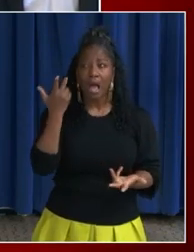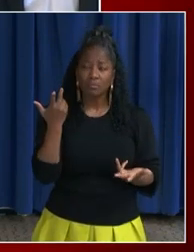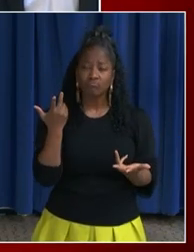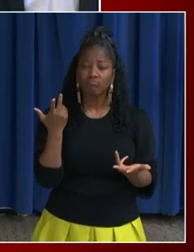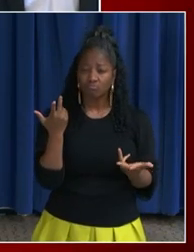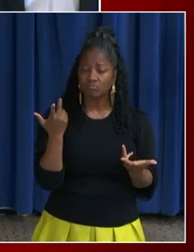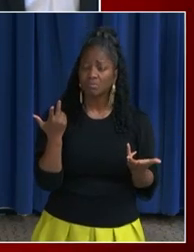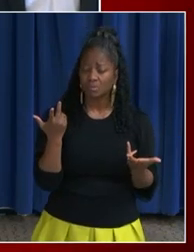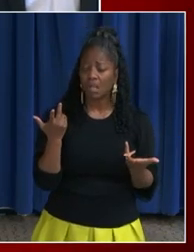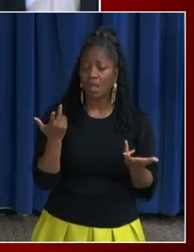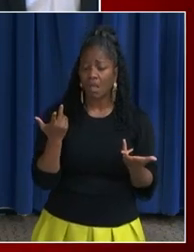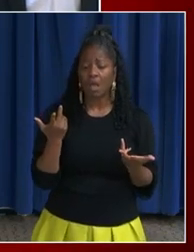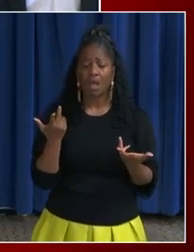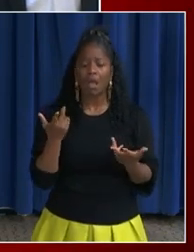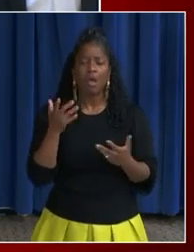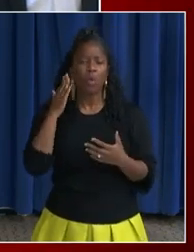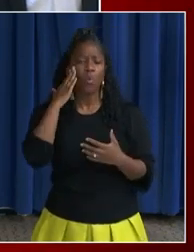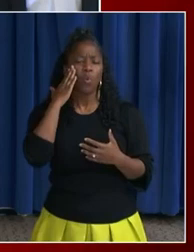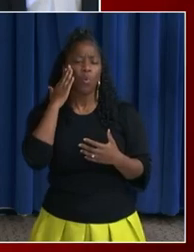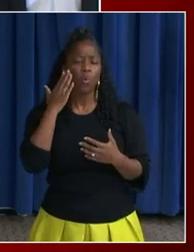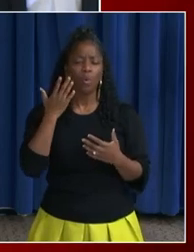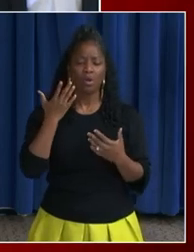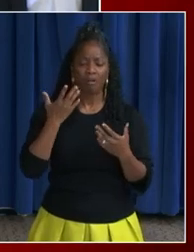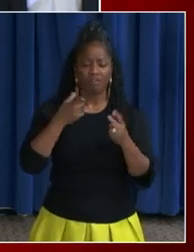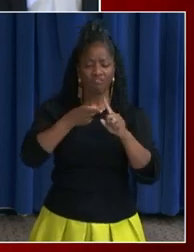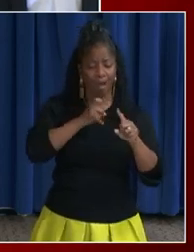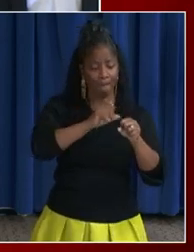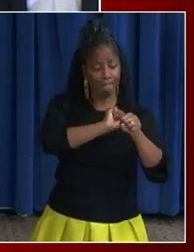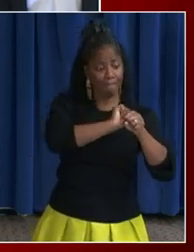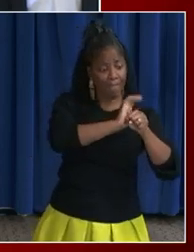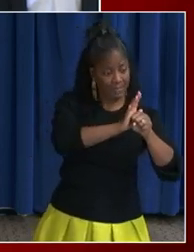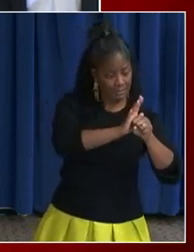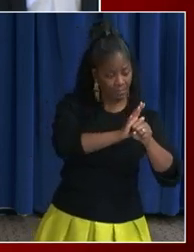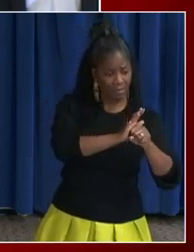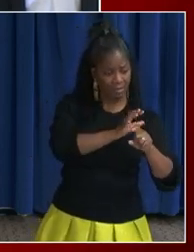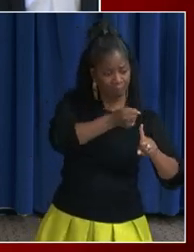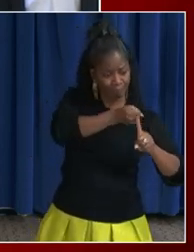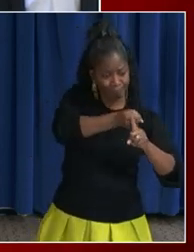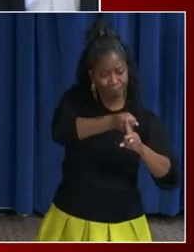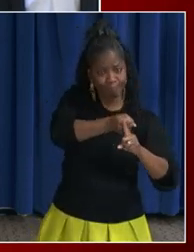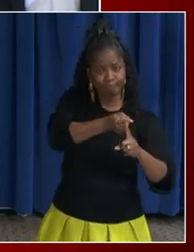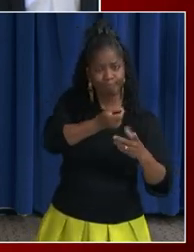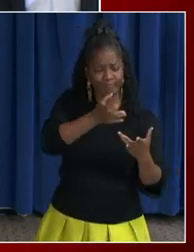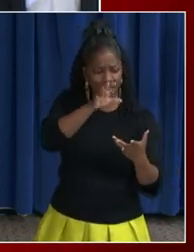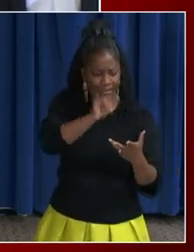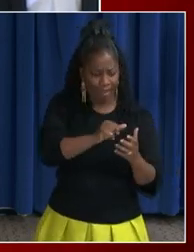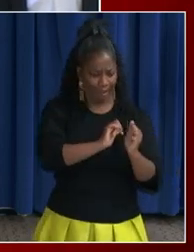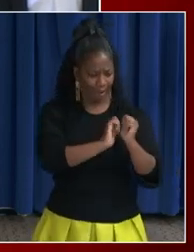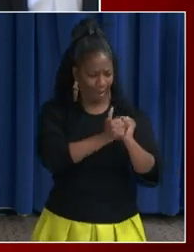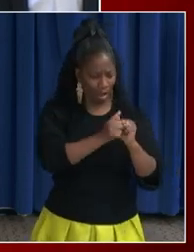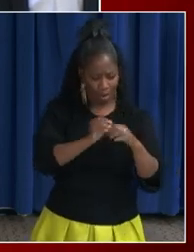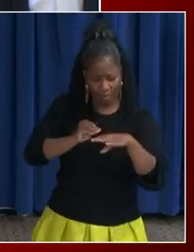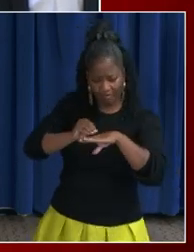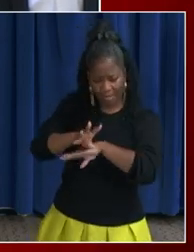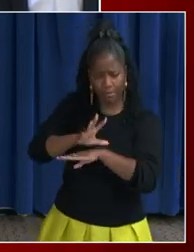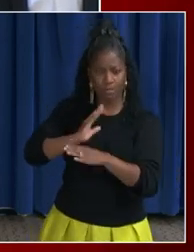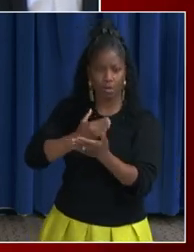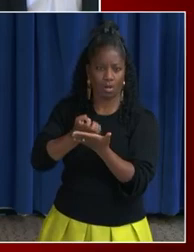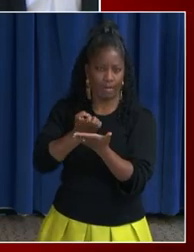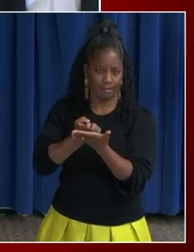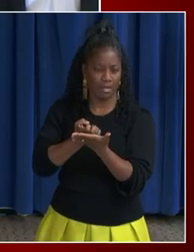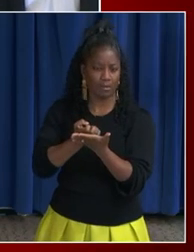what the kind of the trails of the pandemic and how they have already and will affect our